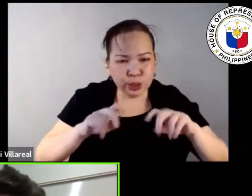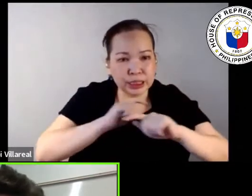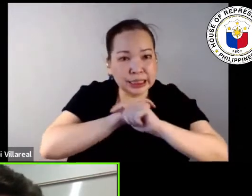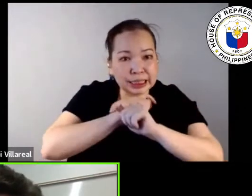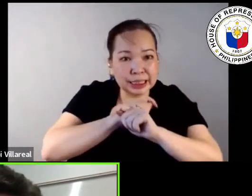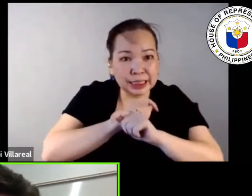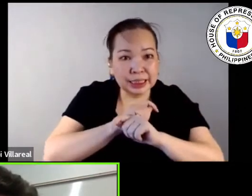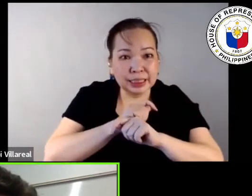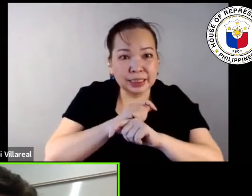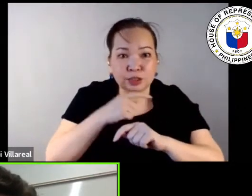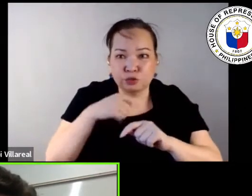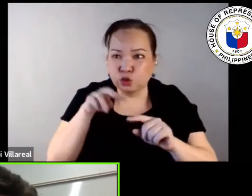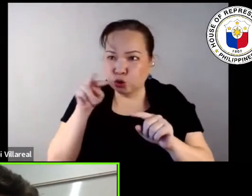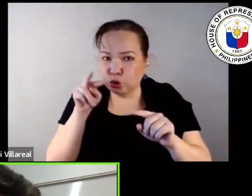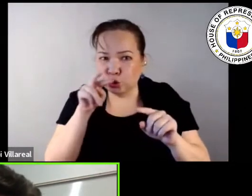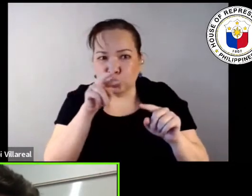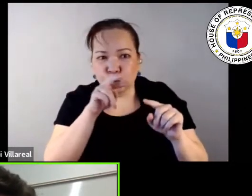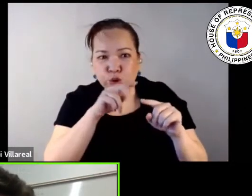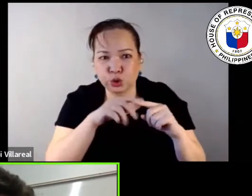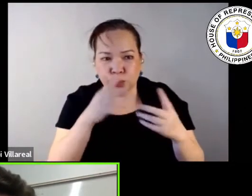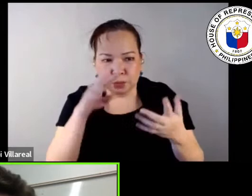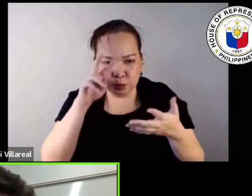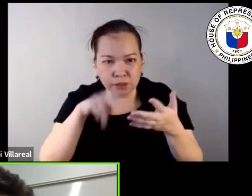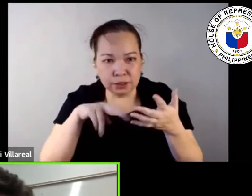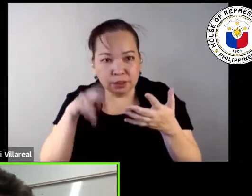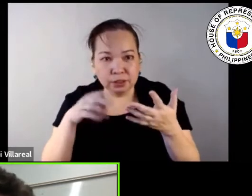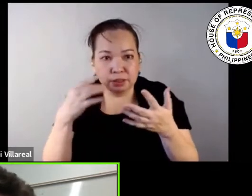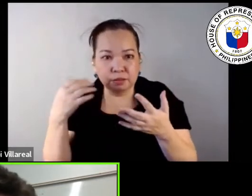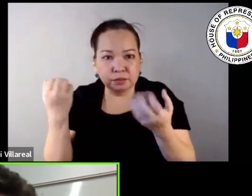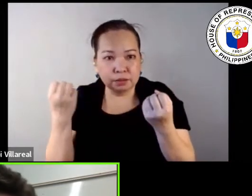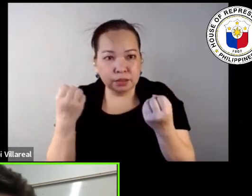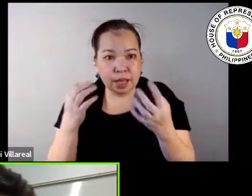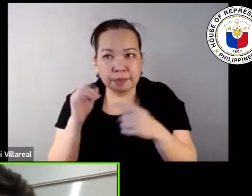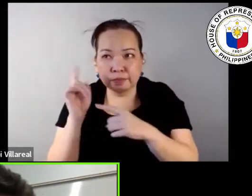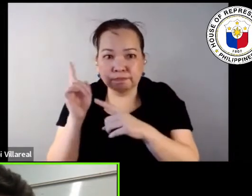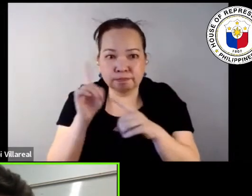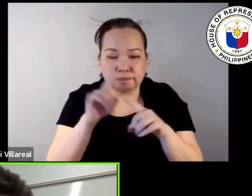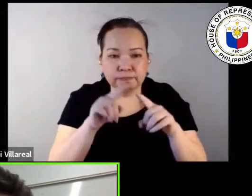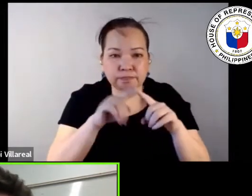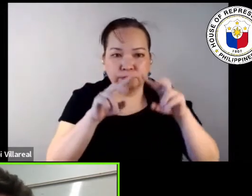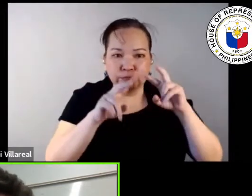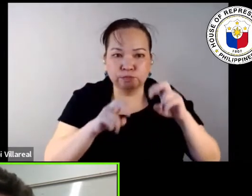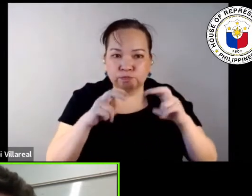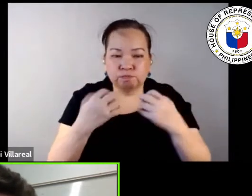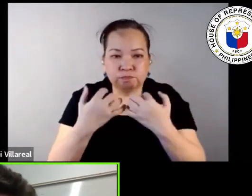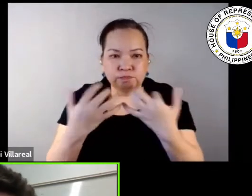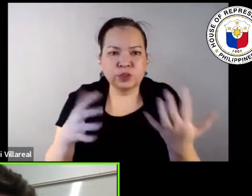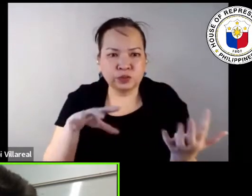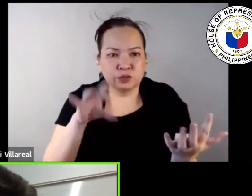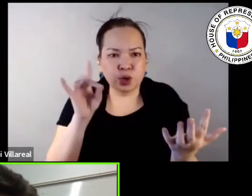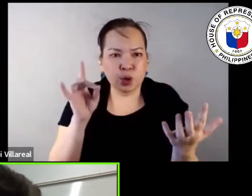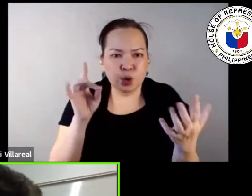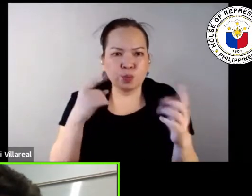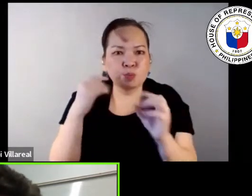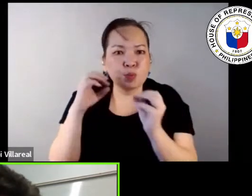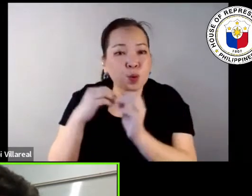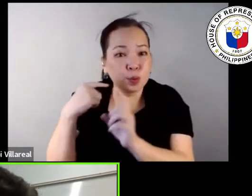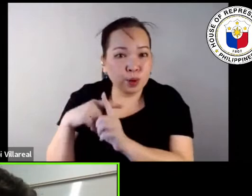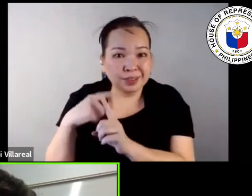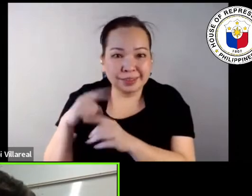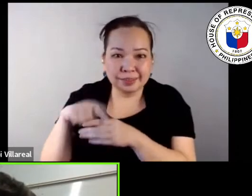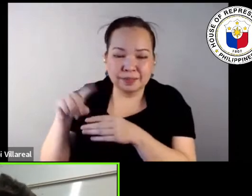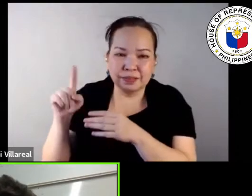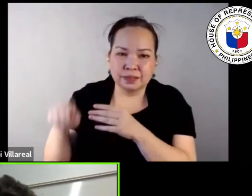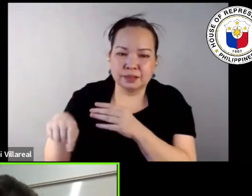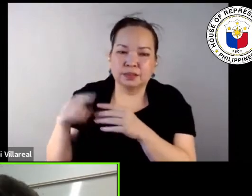and studies which I have encountered through attending research conferences that have found many positive results of